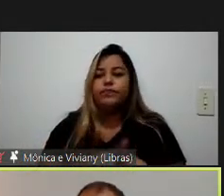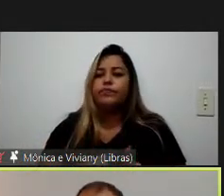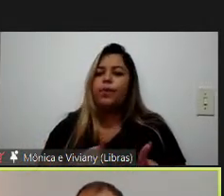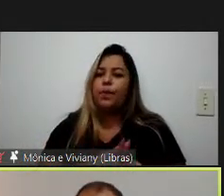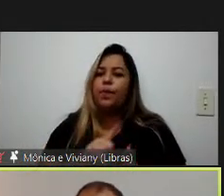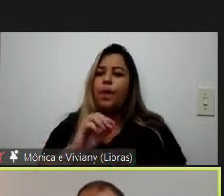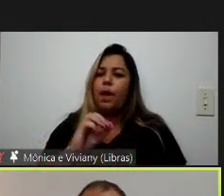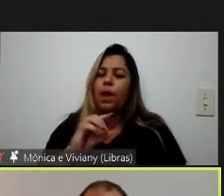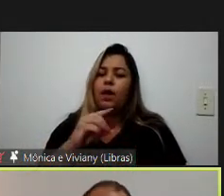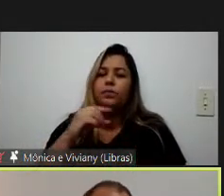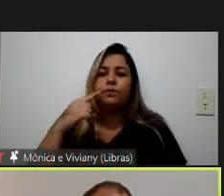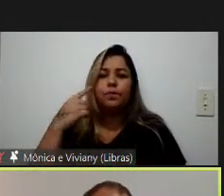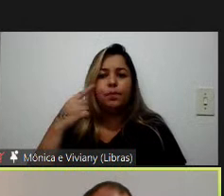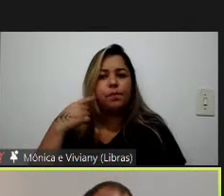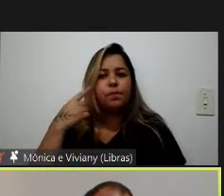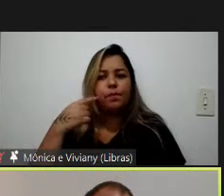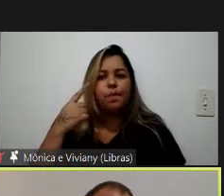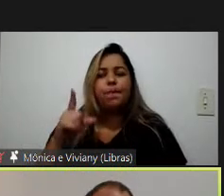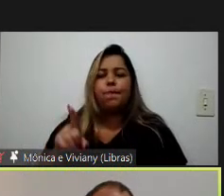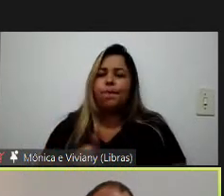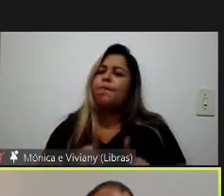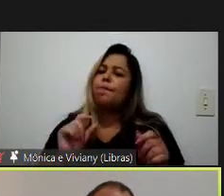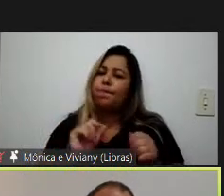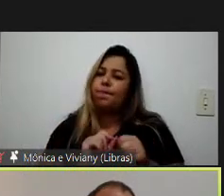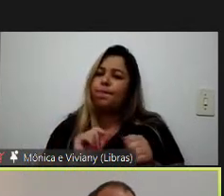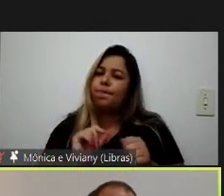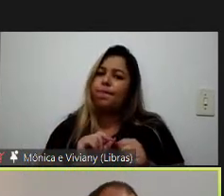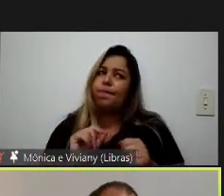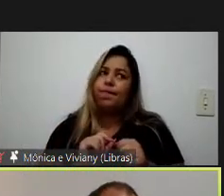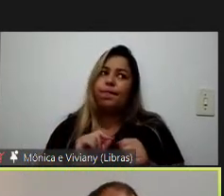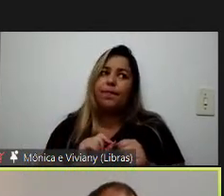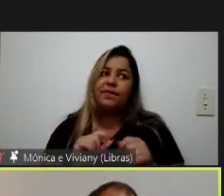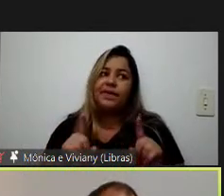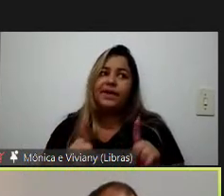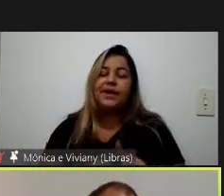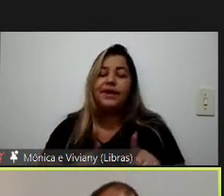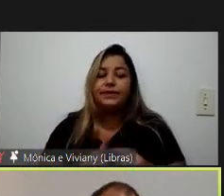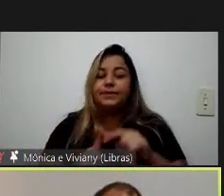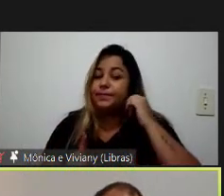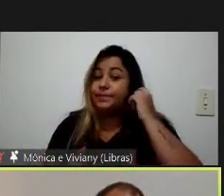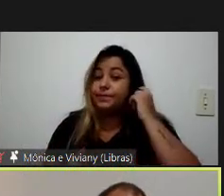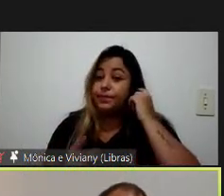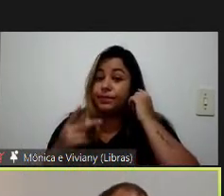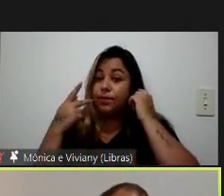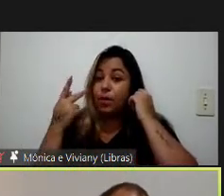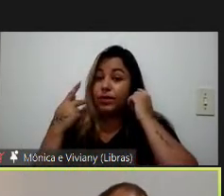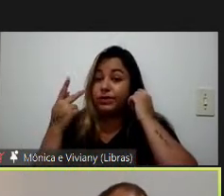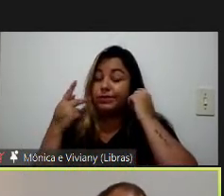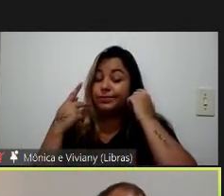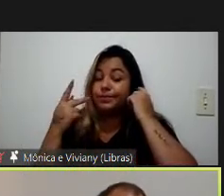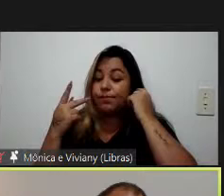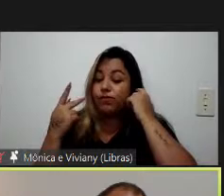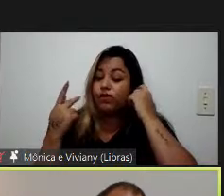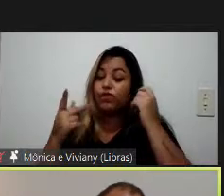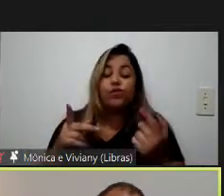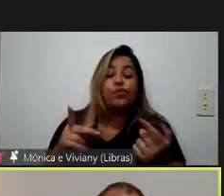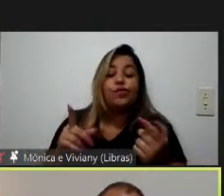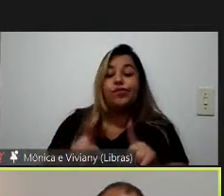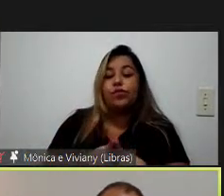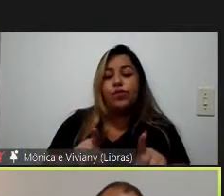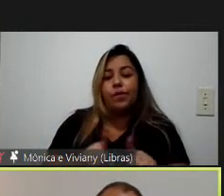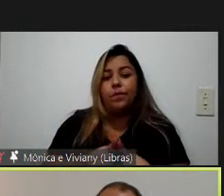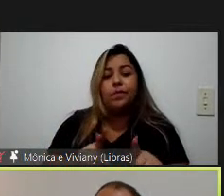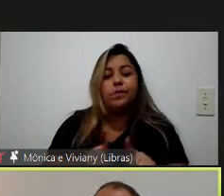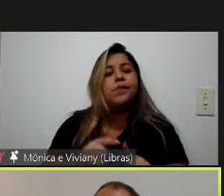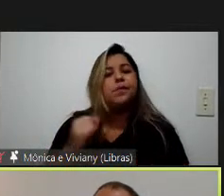Because to meet the challenges of the global food system, policy action is needed. There's a broad range of